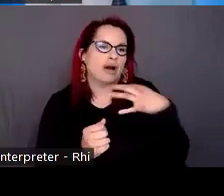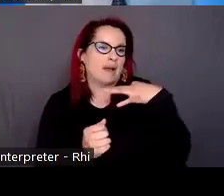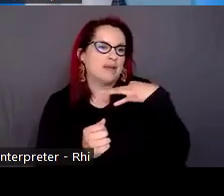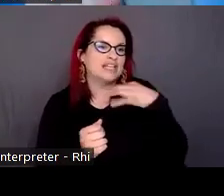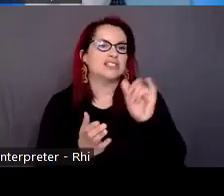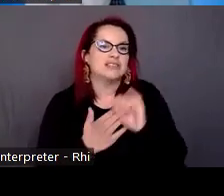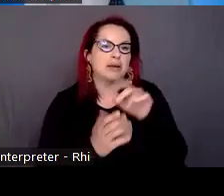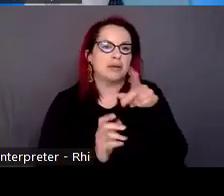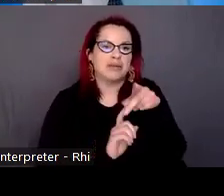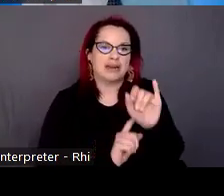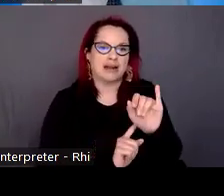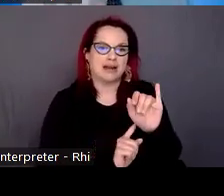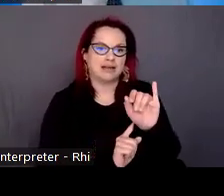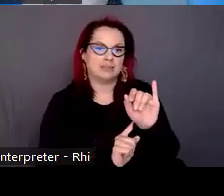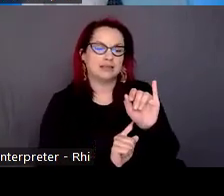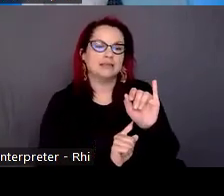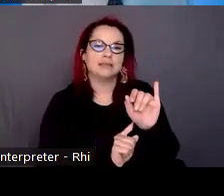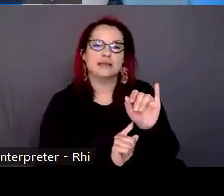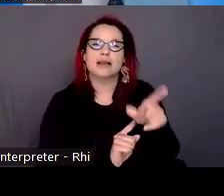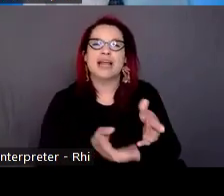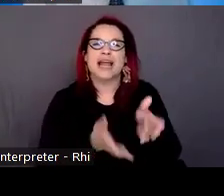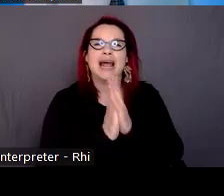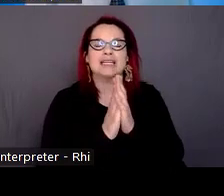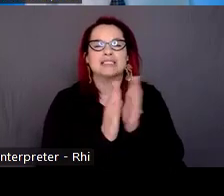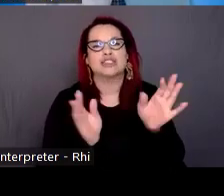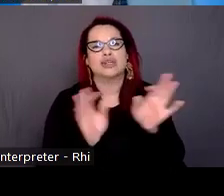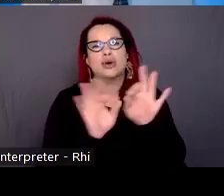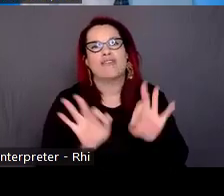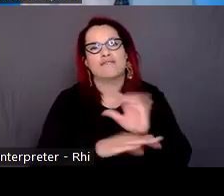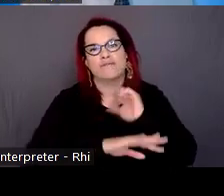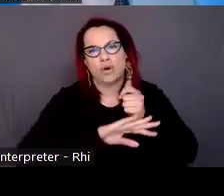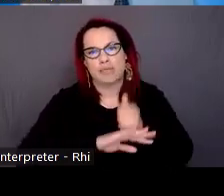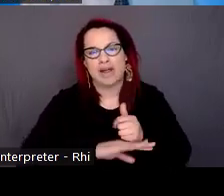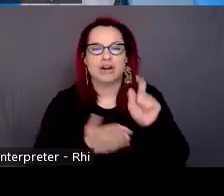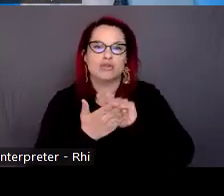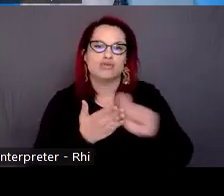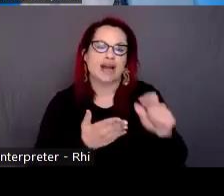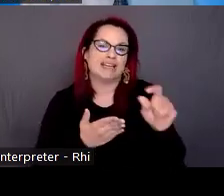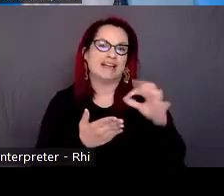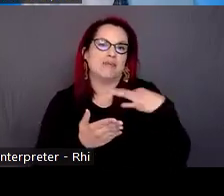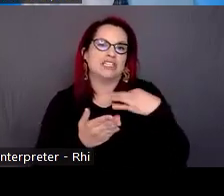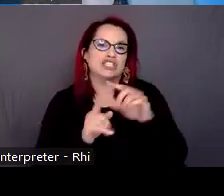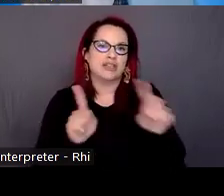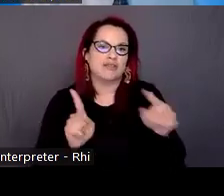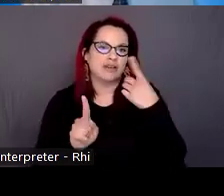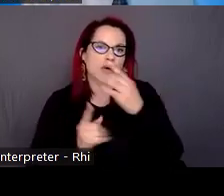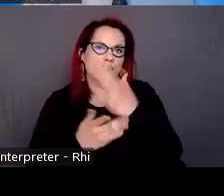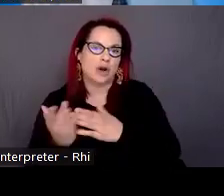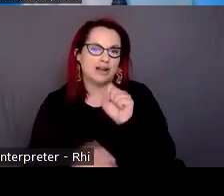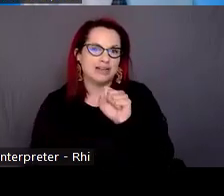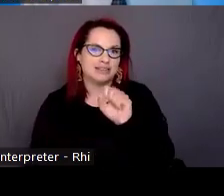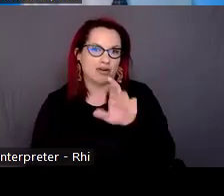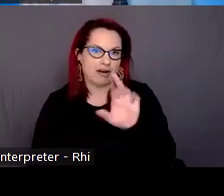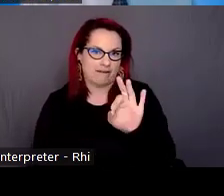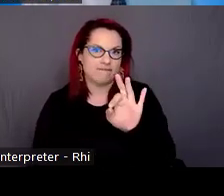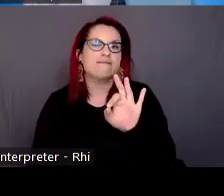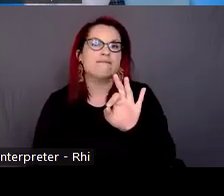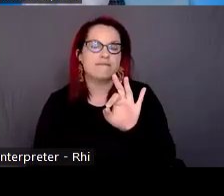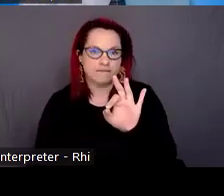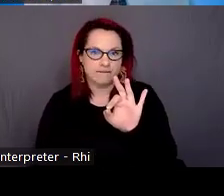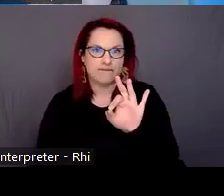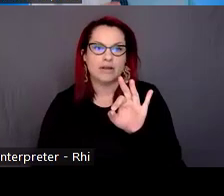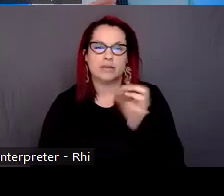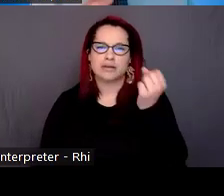to format or write the application differently as part of SRF. So there's an important